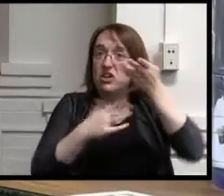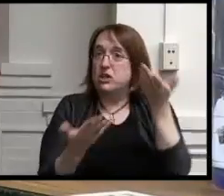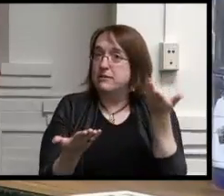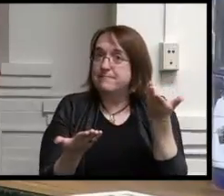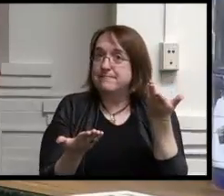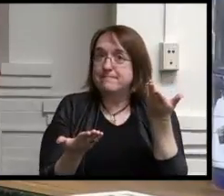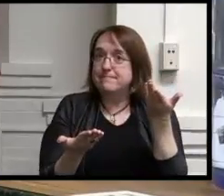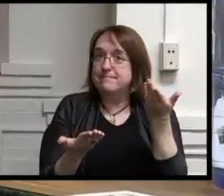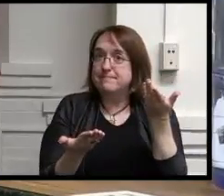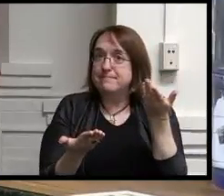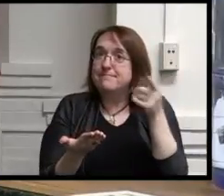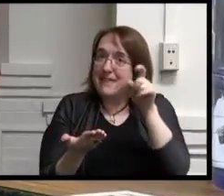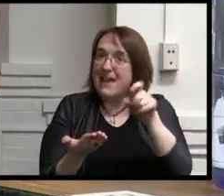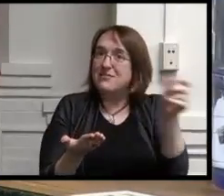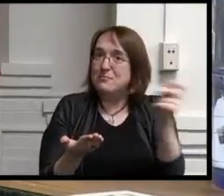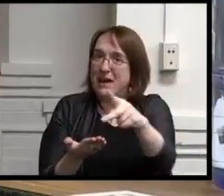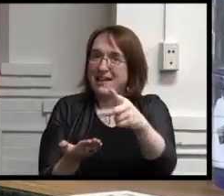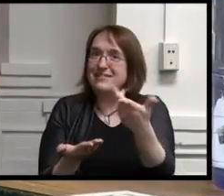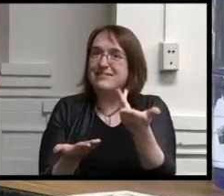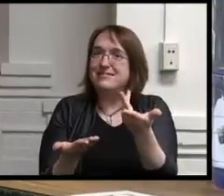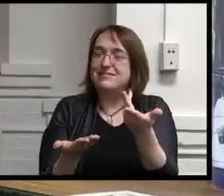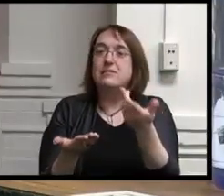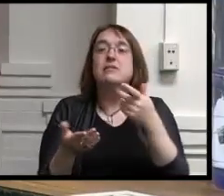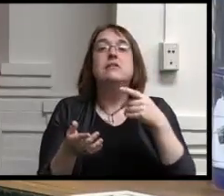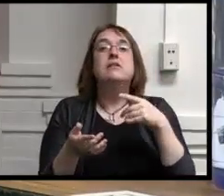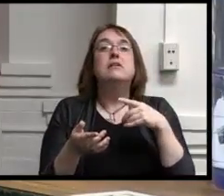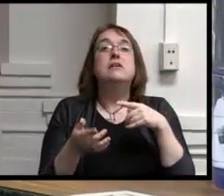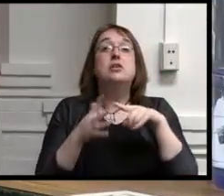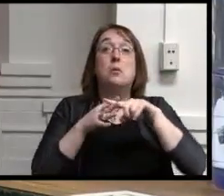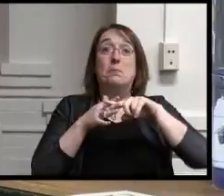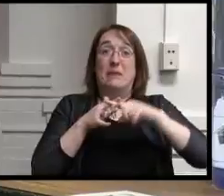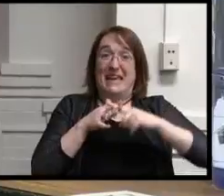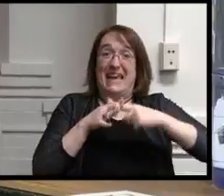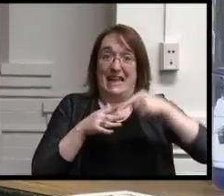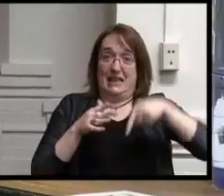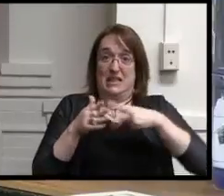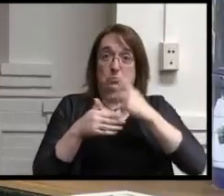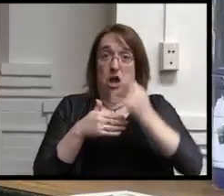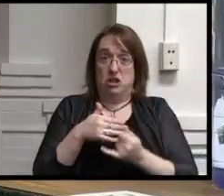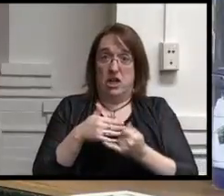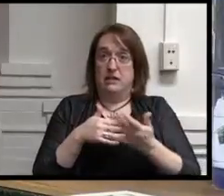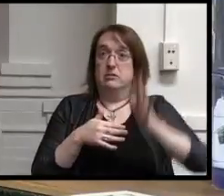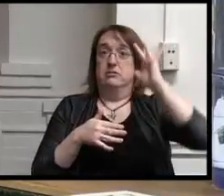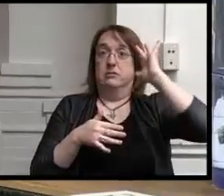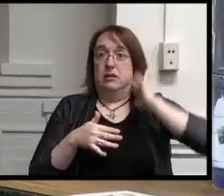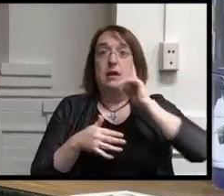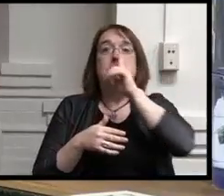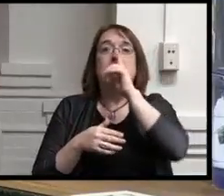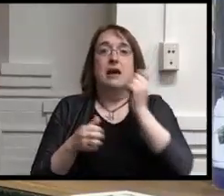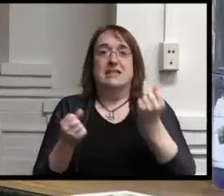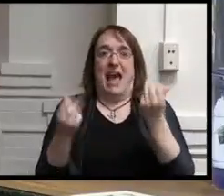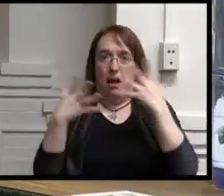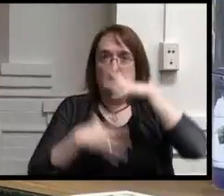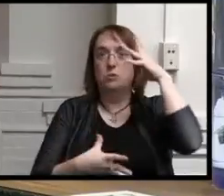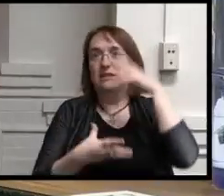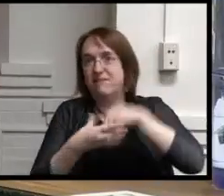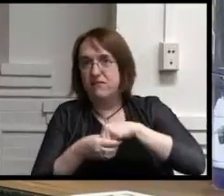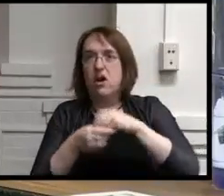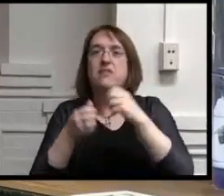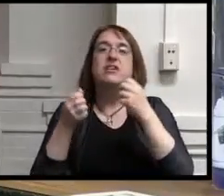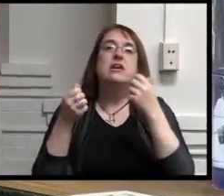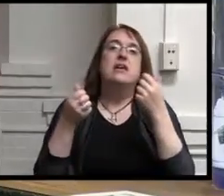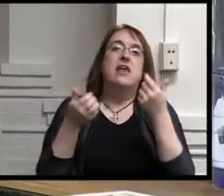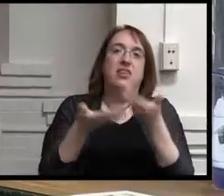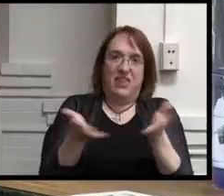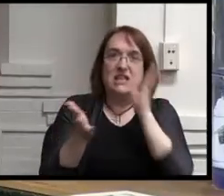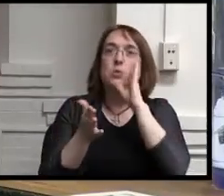over $10,000, we have to come back to you. At the beginning of this project, because of the magnitude of what we were dealing with and because we knew that there would be occasions